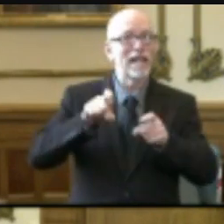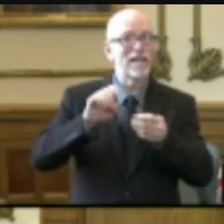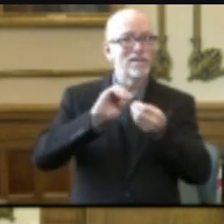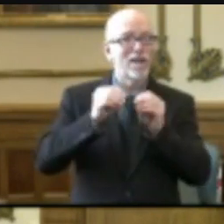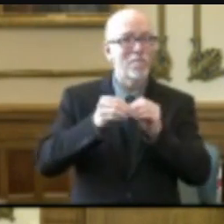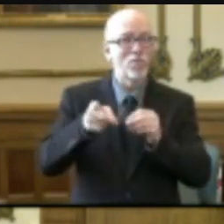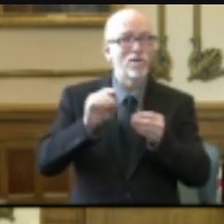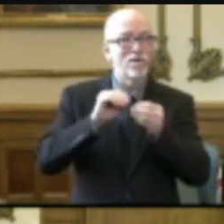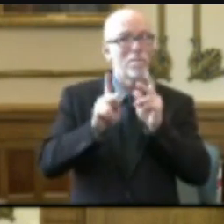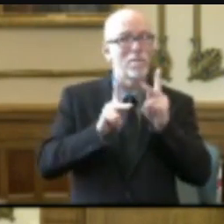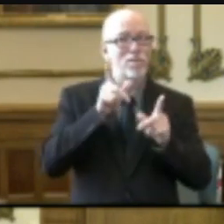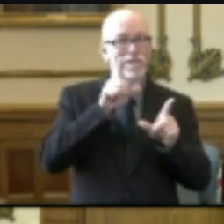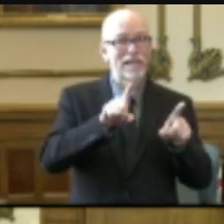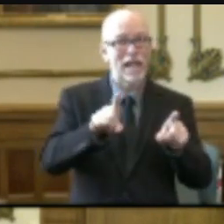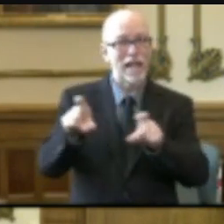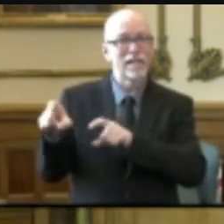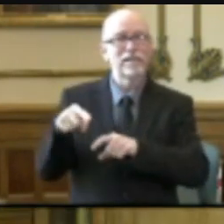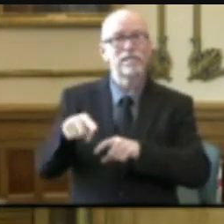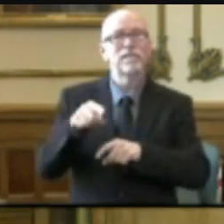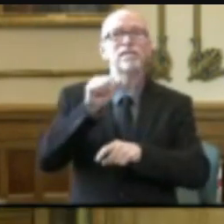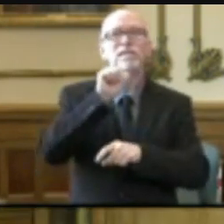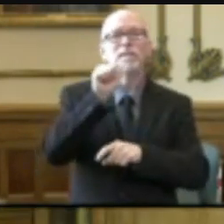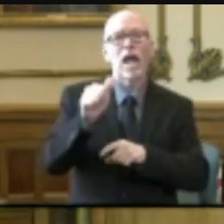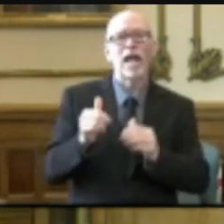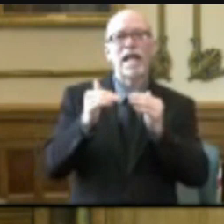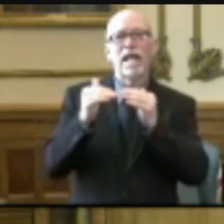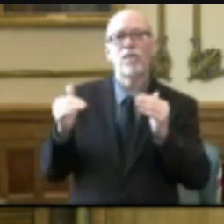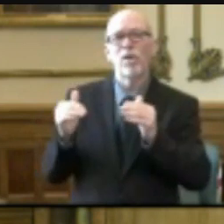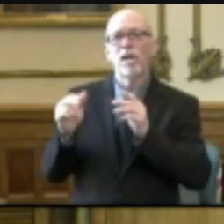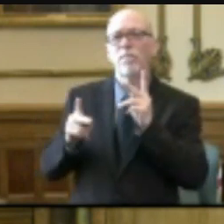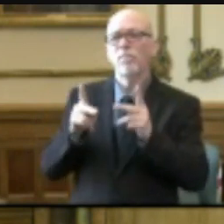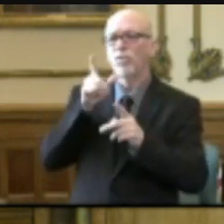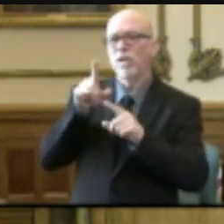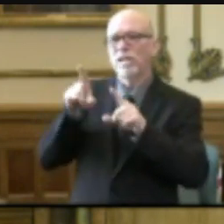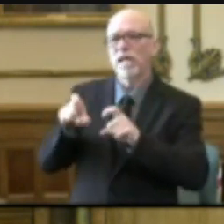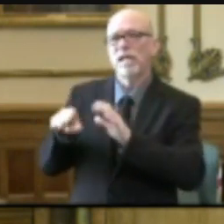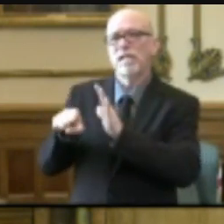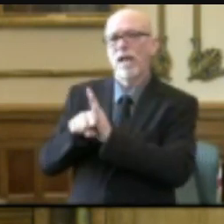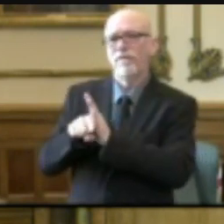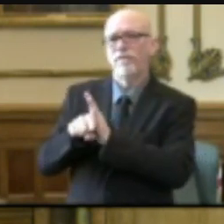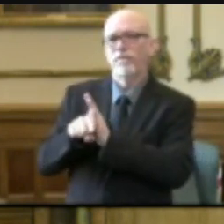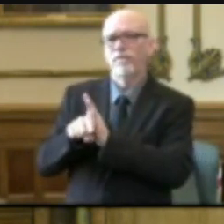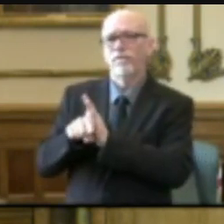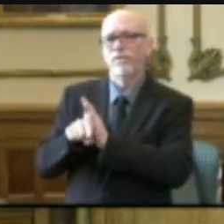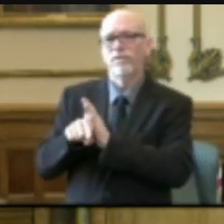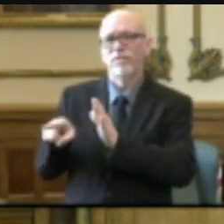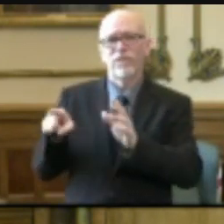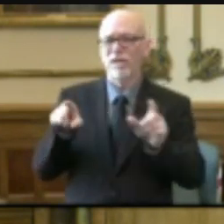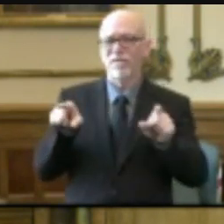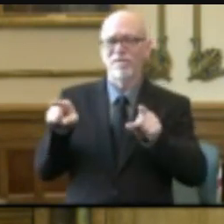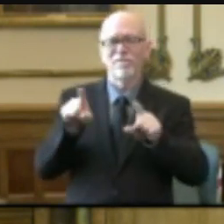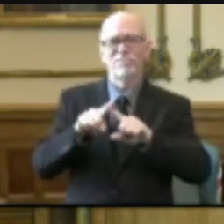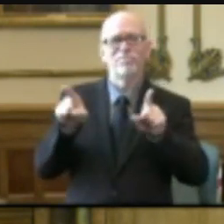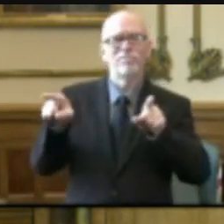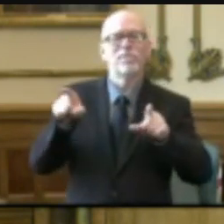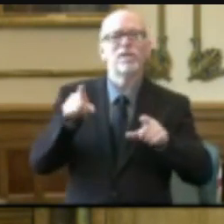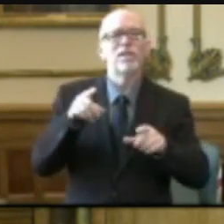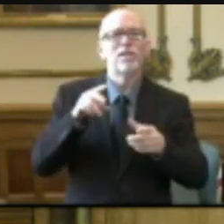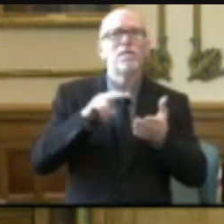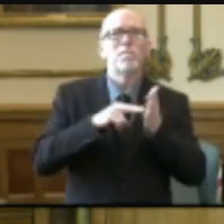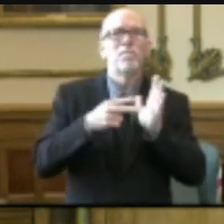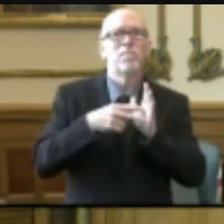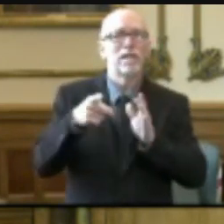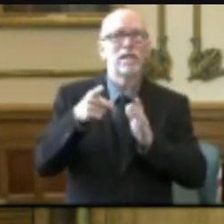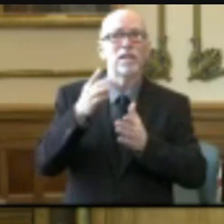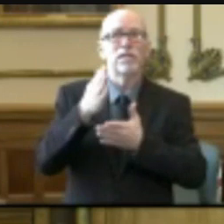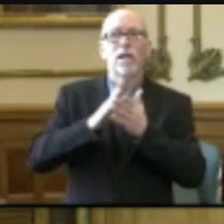that the number of people tested does not equal people who tested negative? That could mean that you've